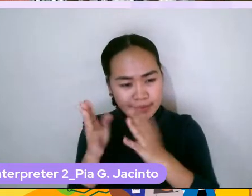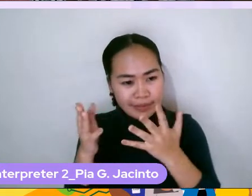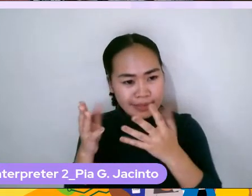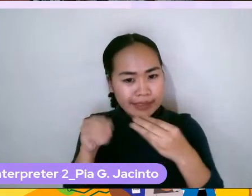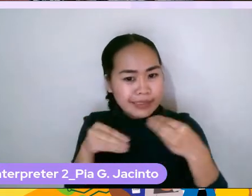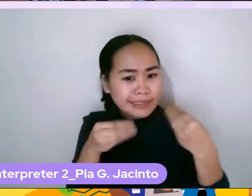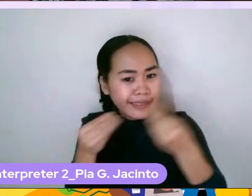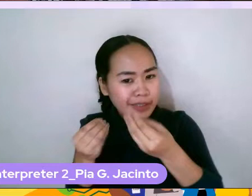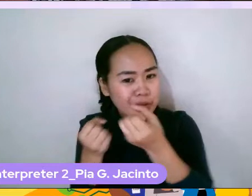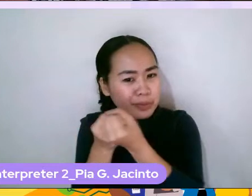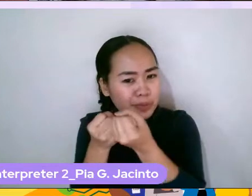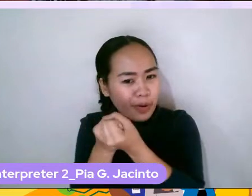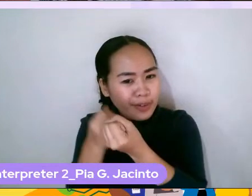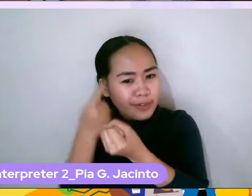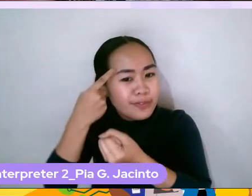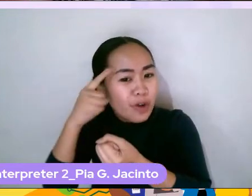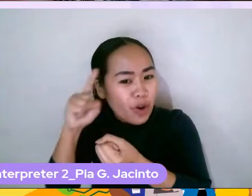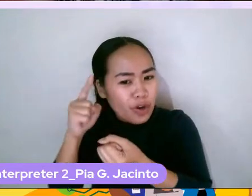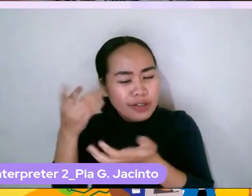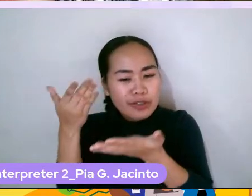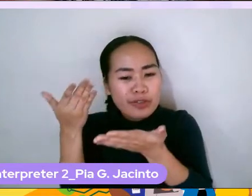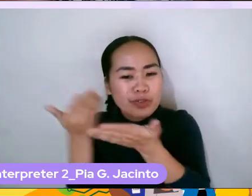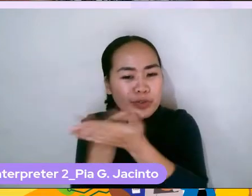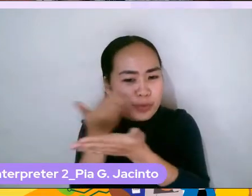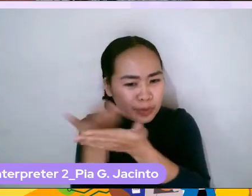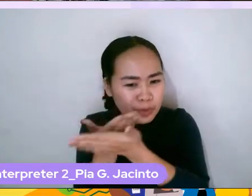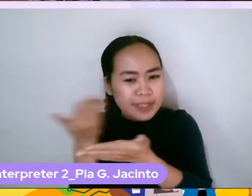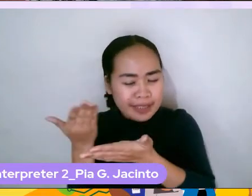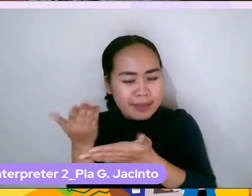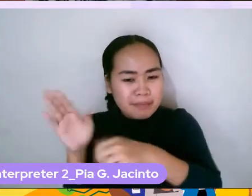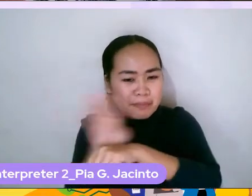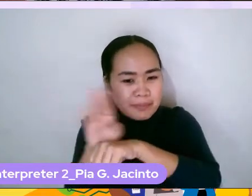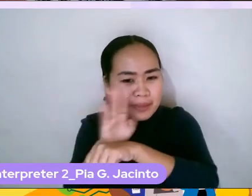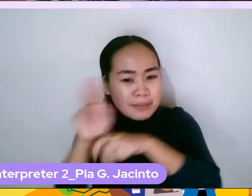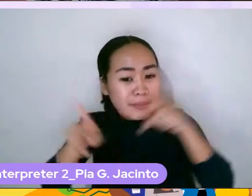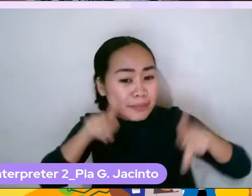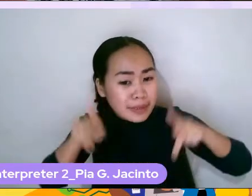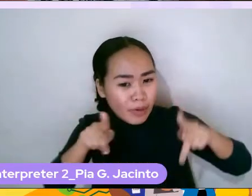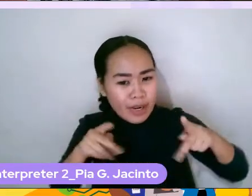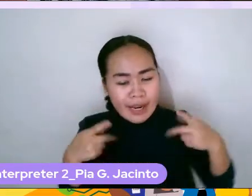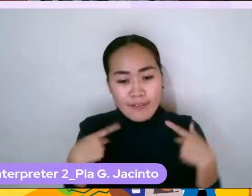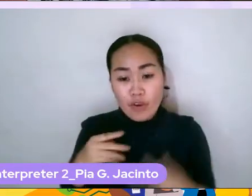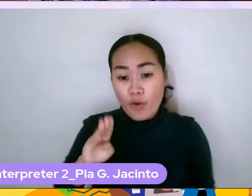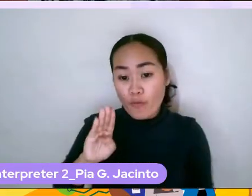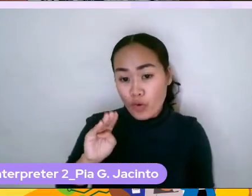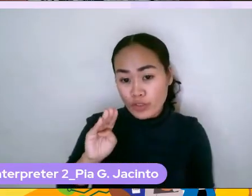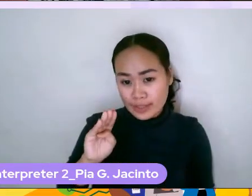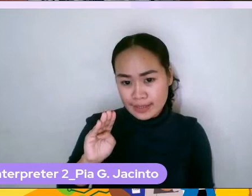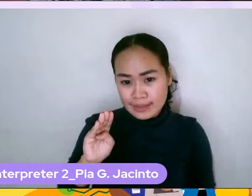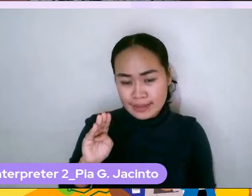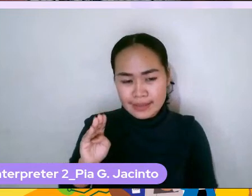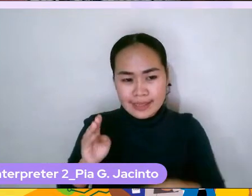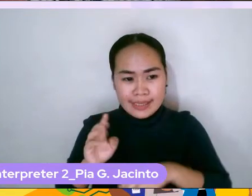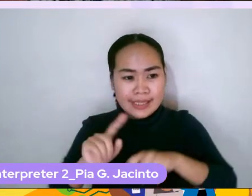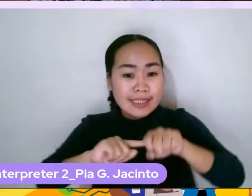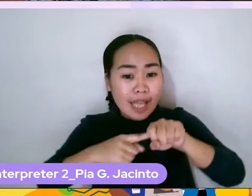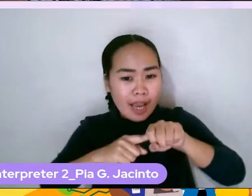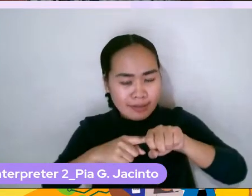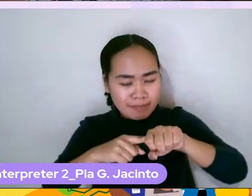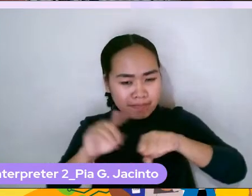startups. So not sure if what year is this. They have 14 startups get 43 million in R&D